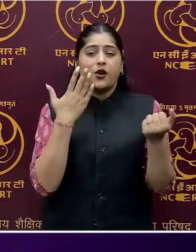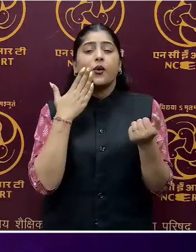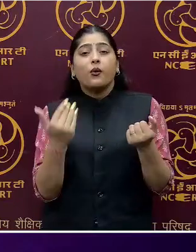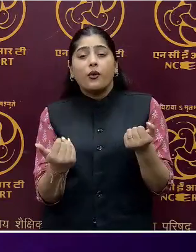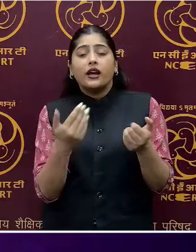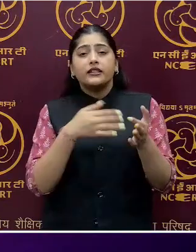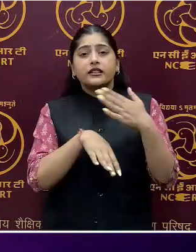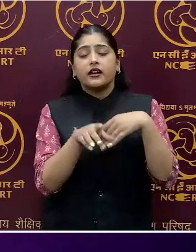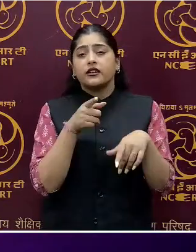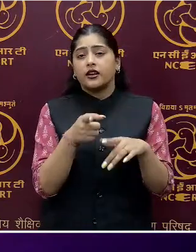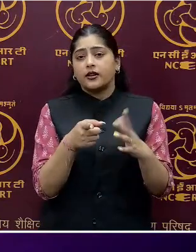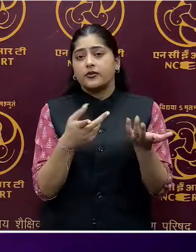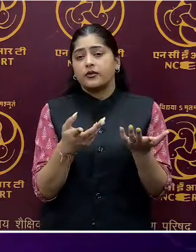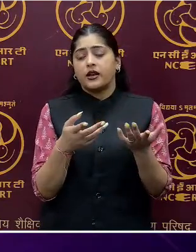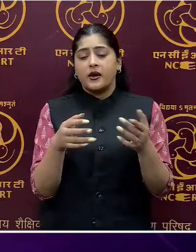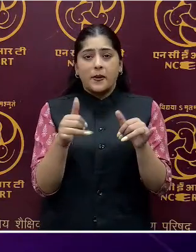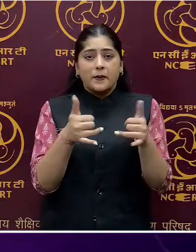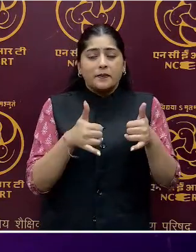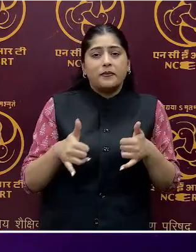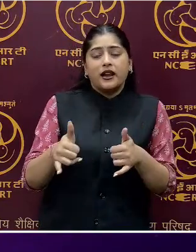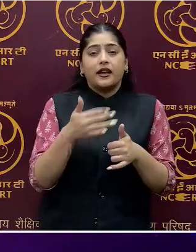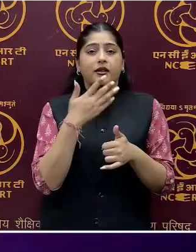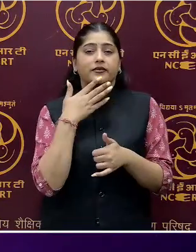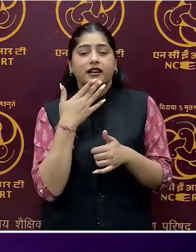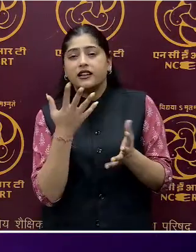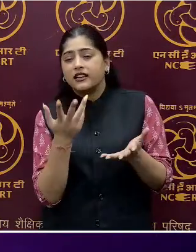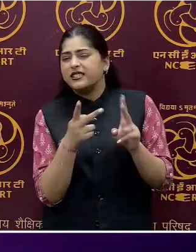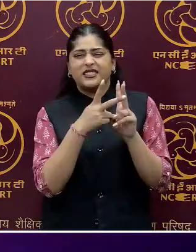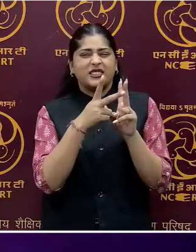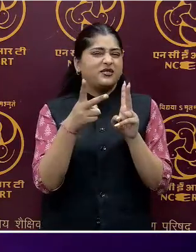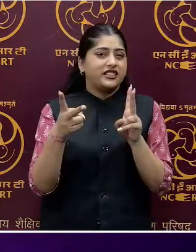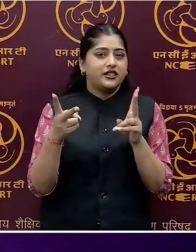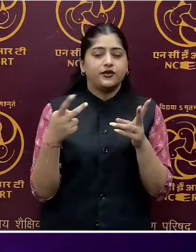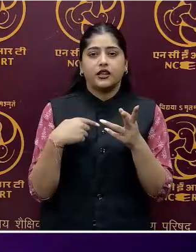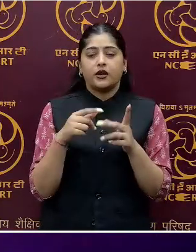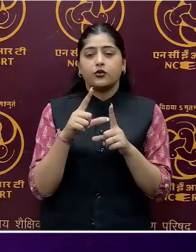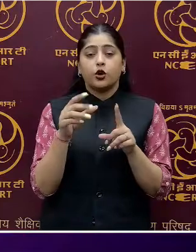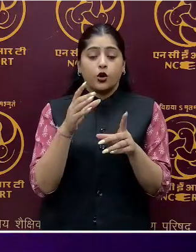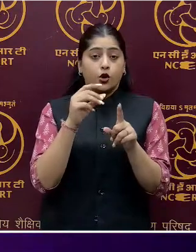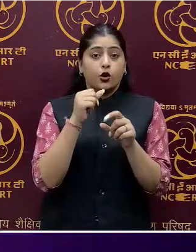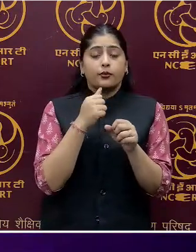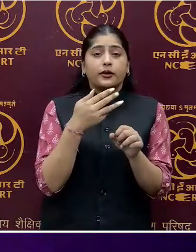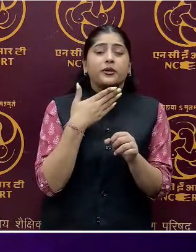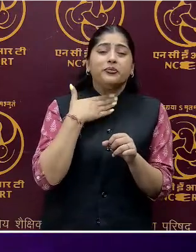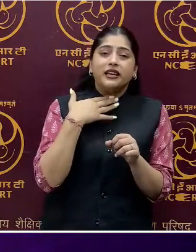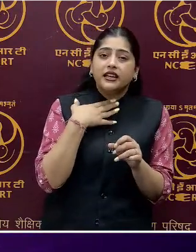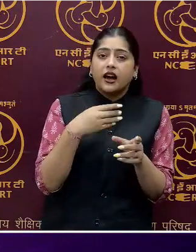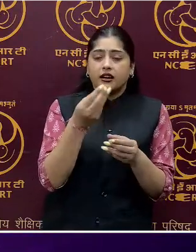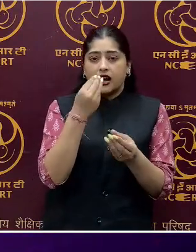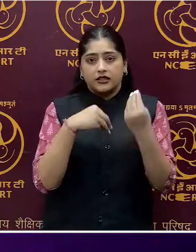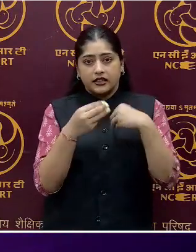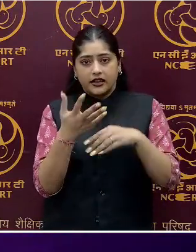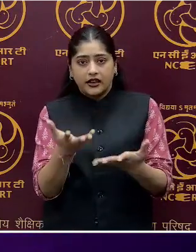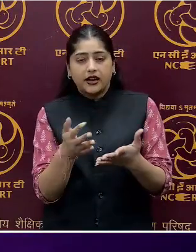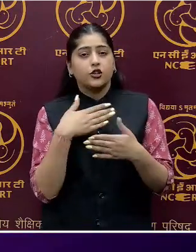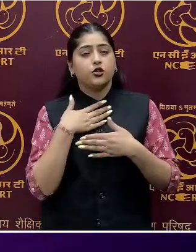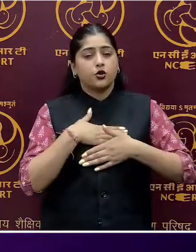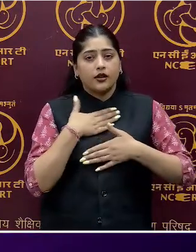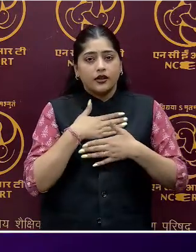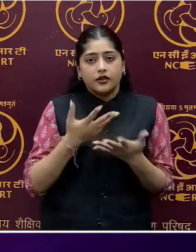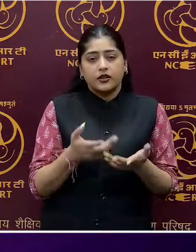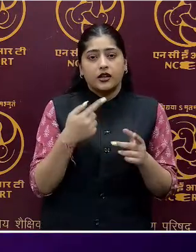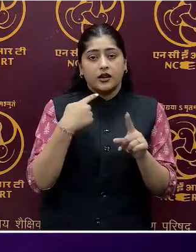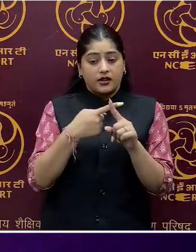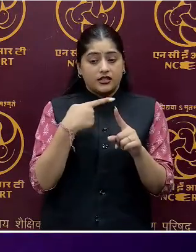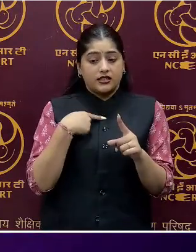approaching, and I'll gonna play with the colors, gulals, and have guzia all the time. So this is the festival